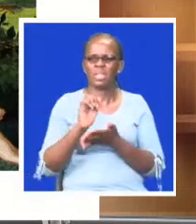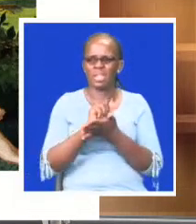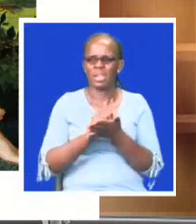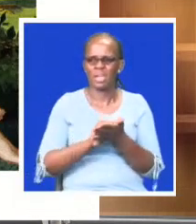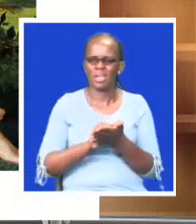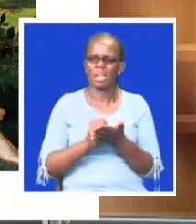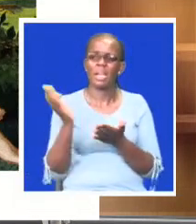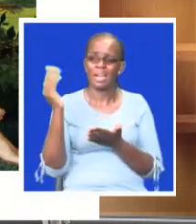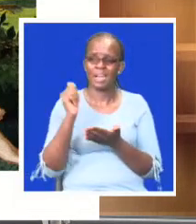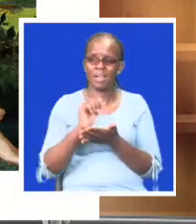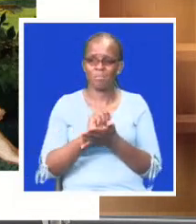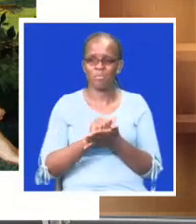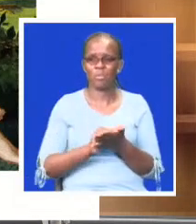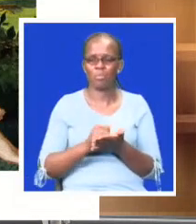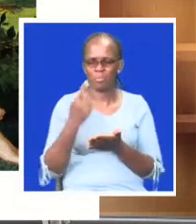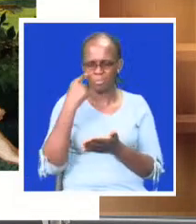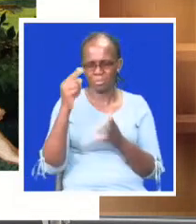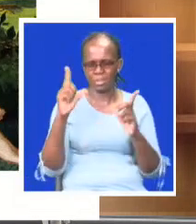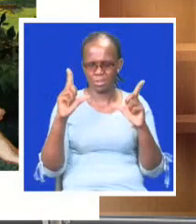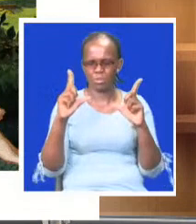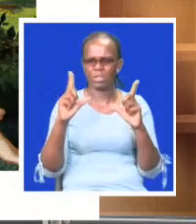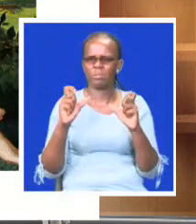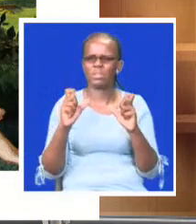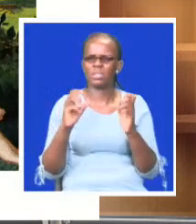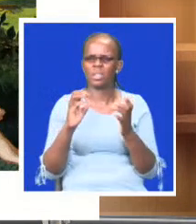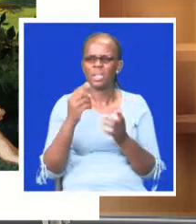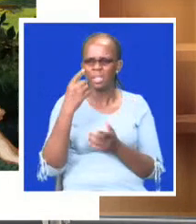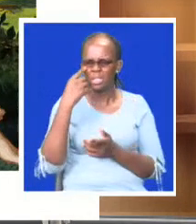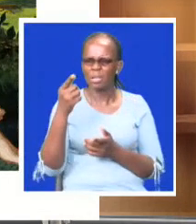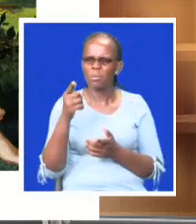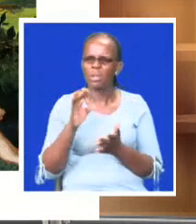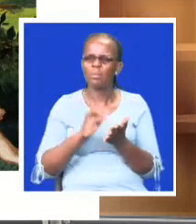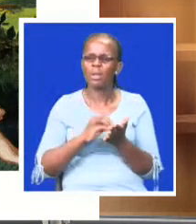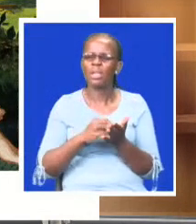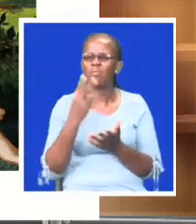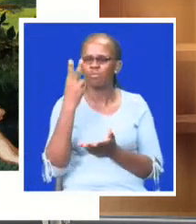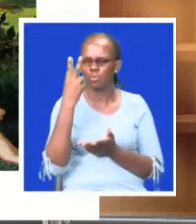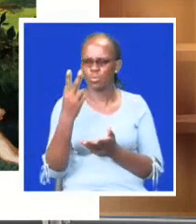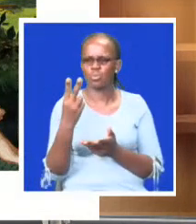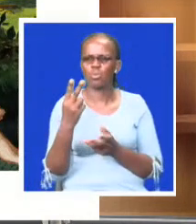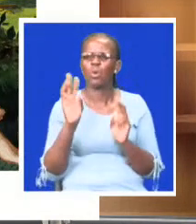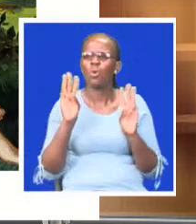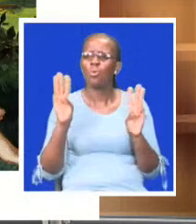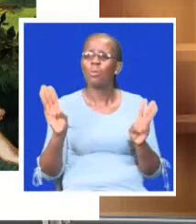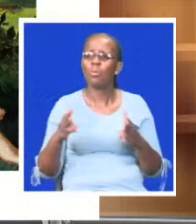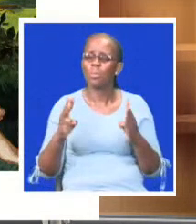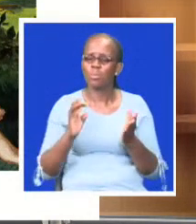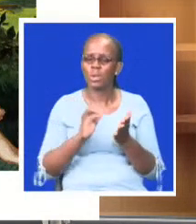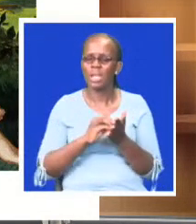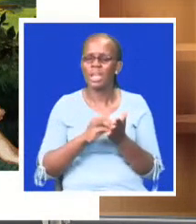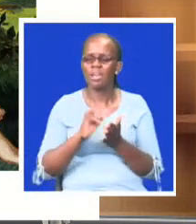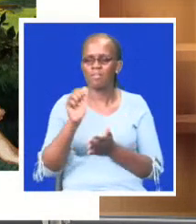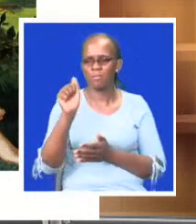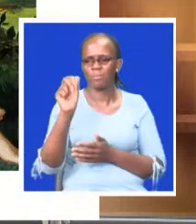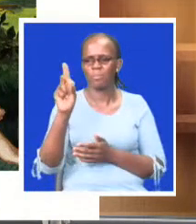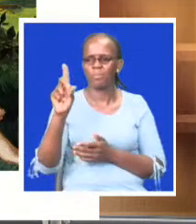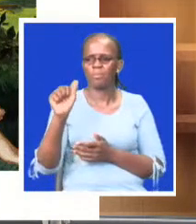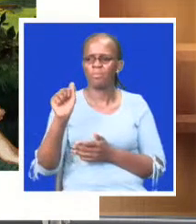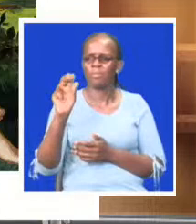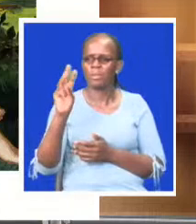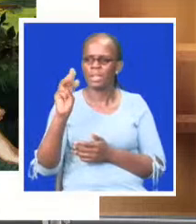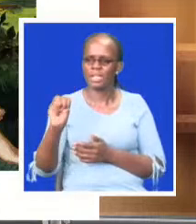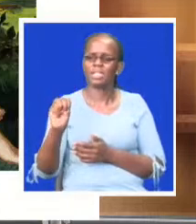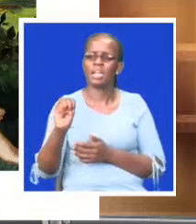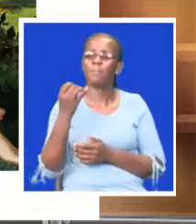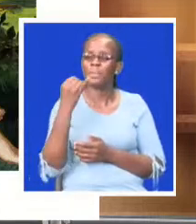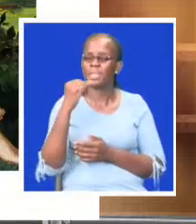picture here, you can see there is Adam, as we have learned in our previous lesson that the